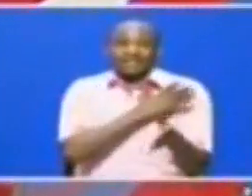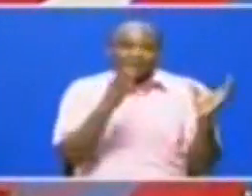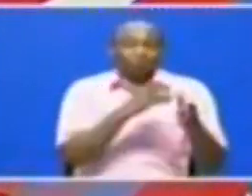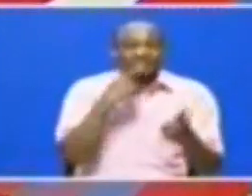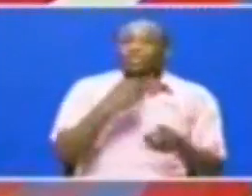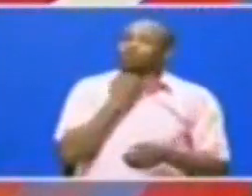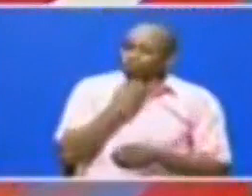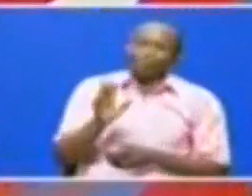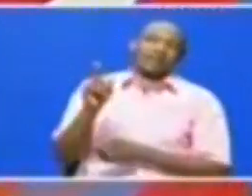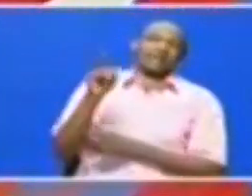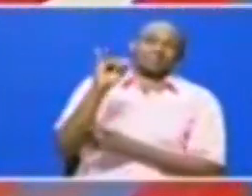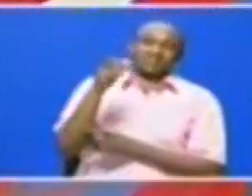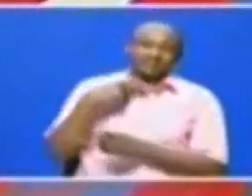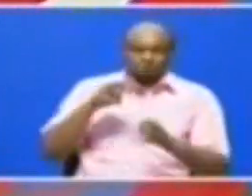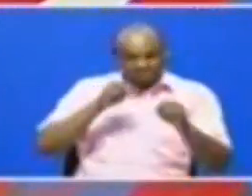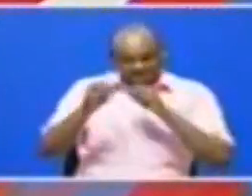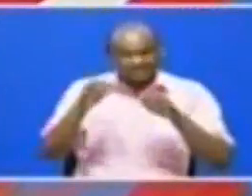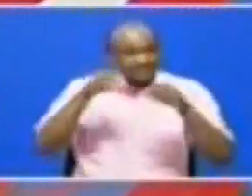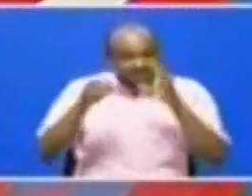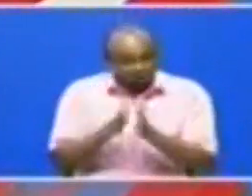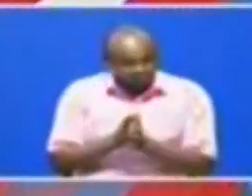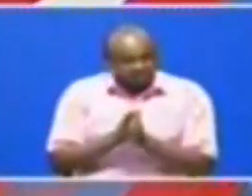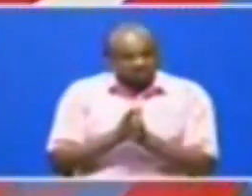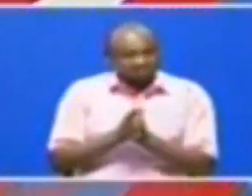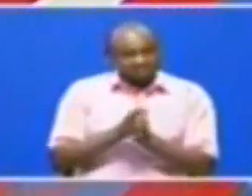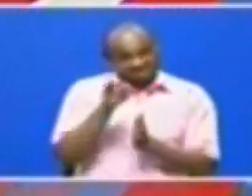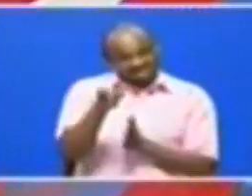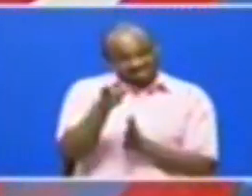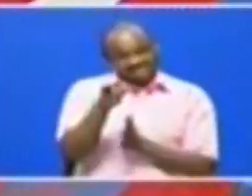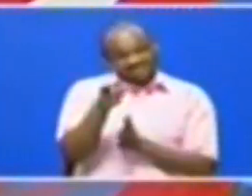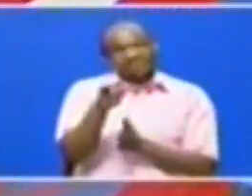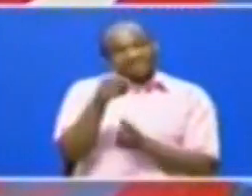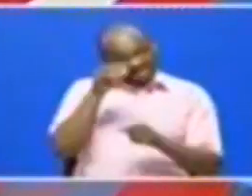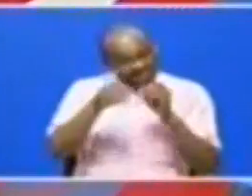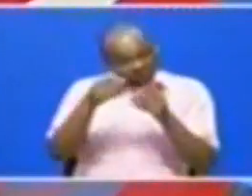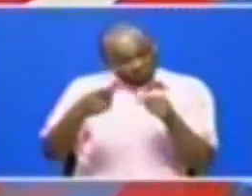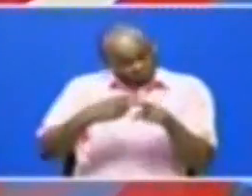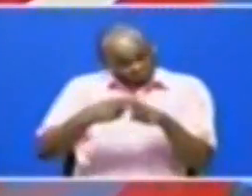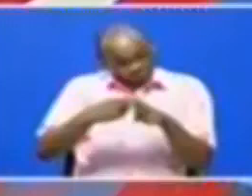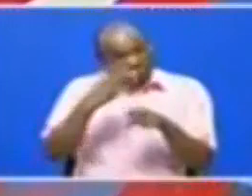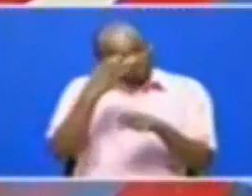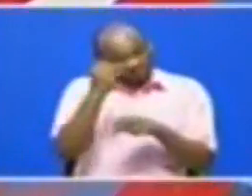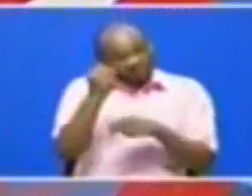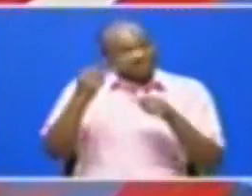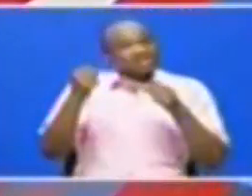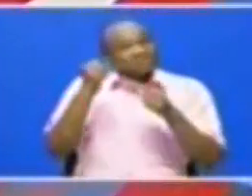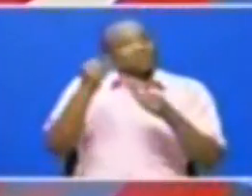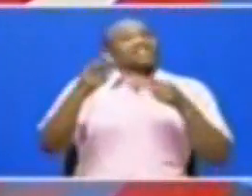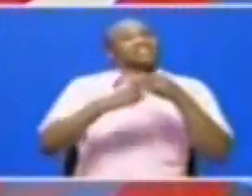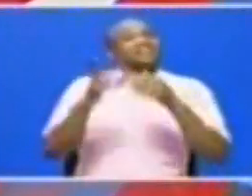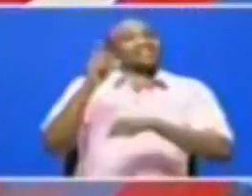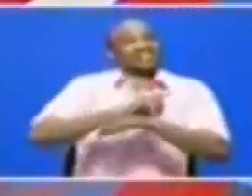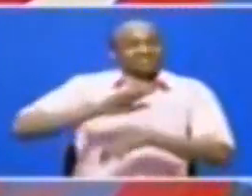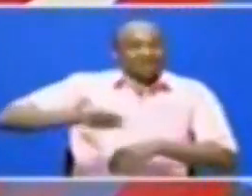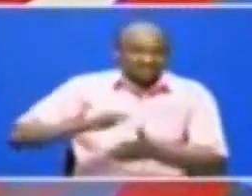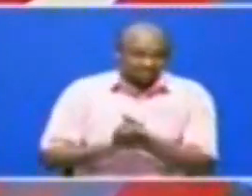the electoral body to oversee or conduct the election that is in about 57 days' time.